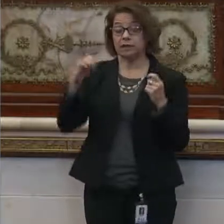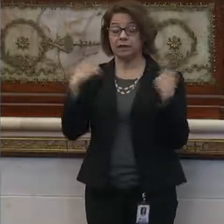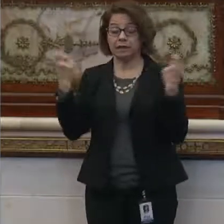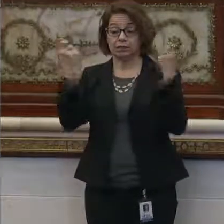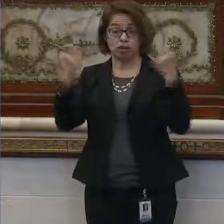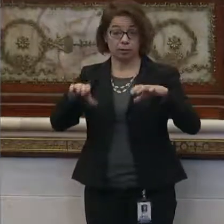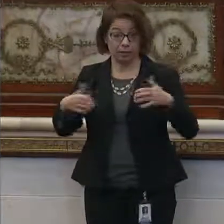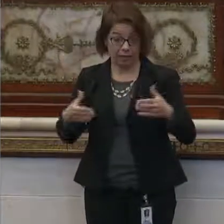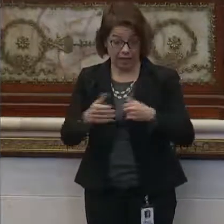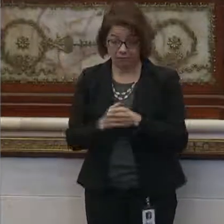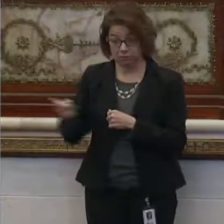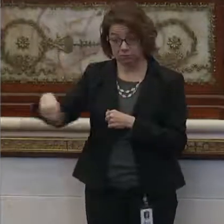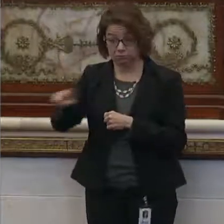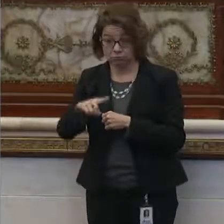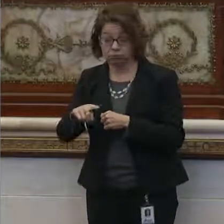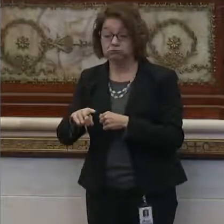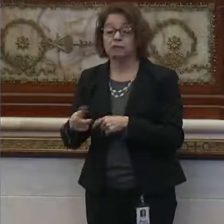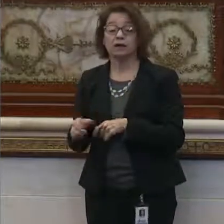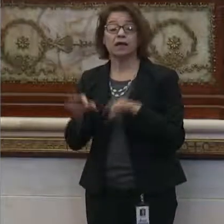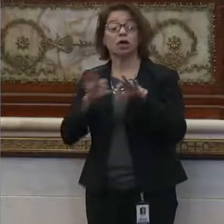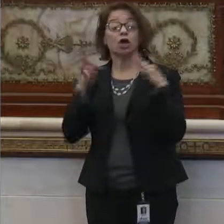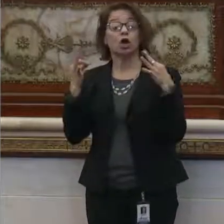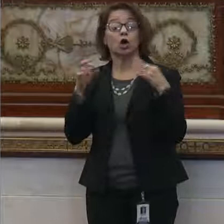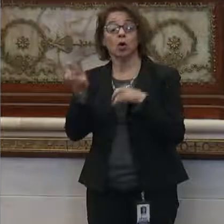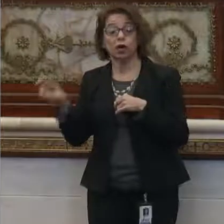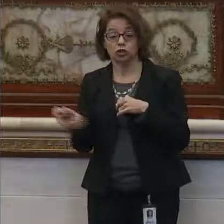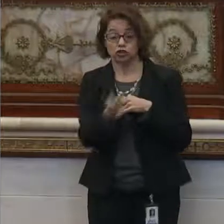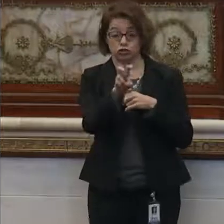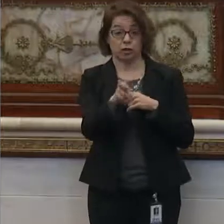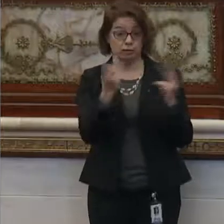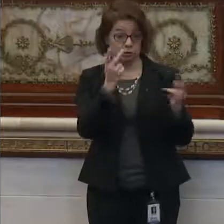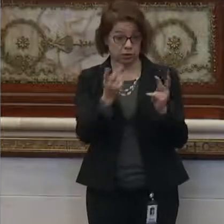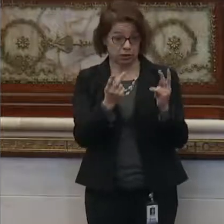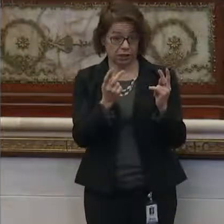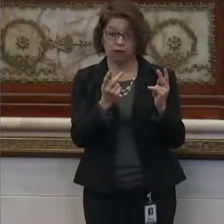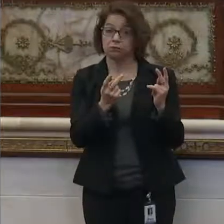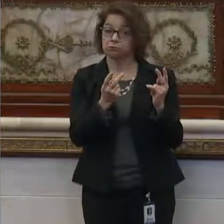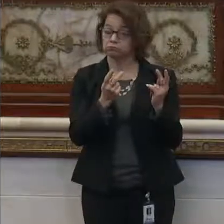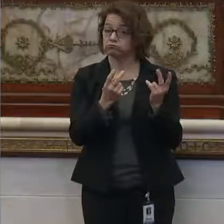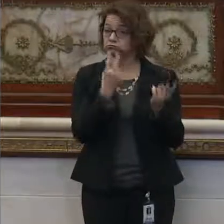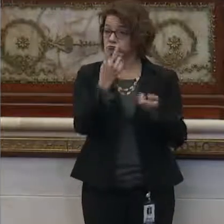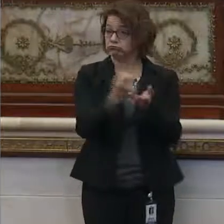some of those schools will participate at field trips to the golf courses.